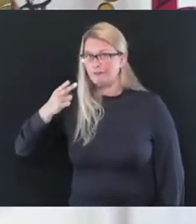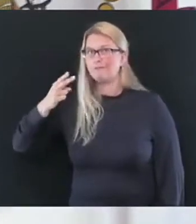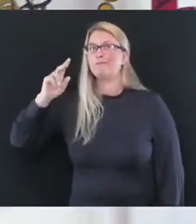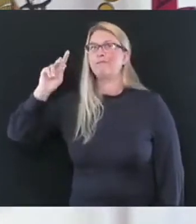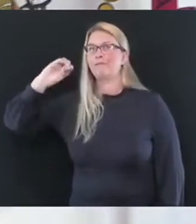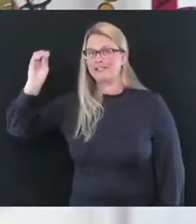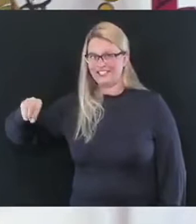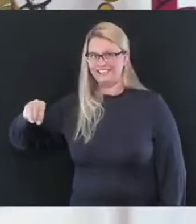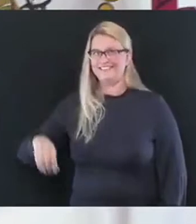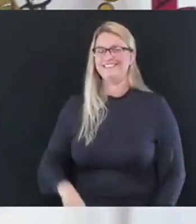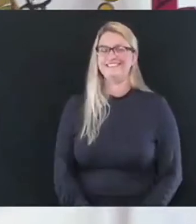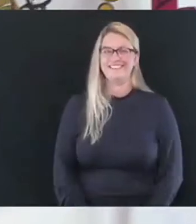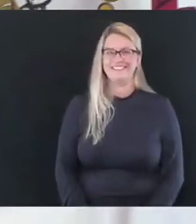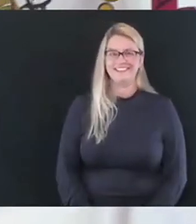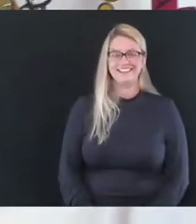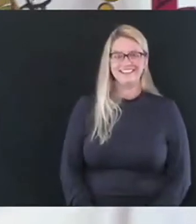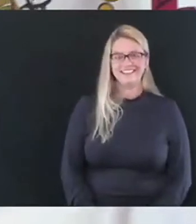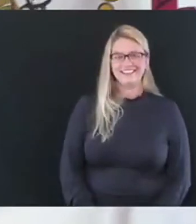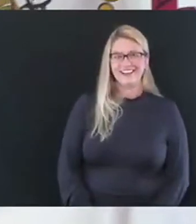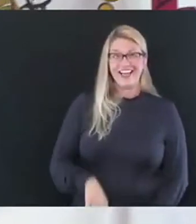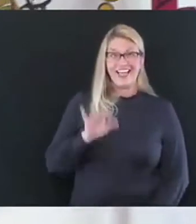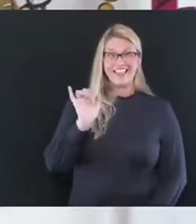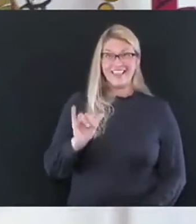That number becomes really